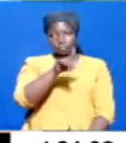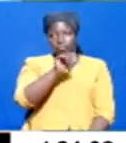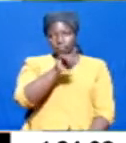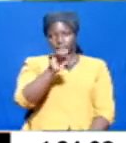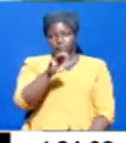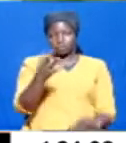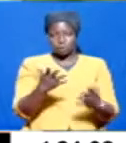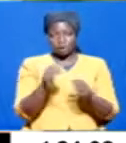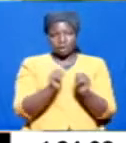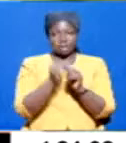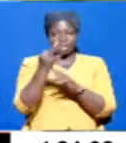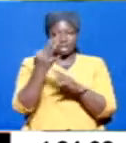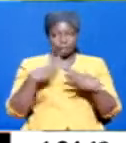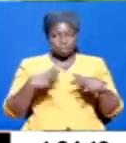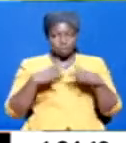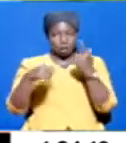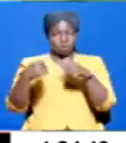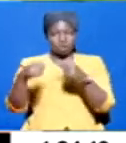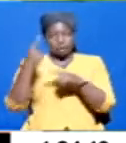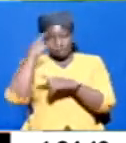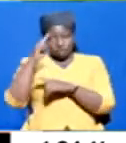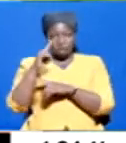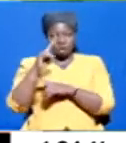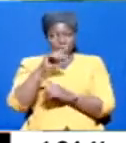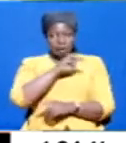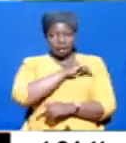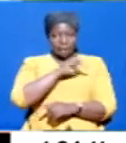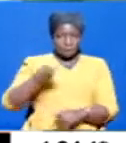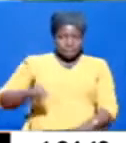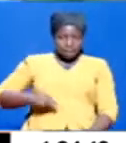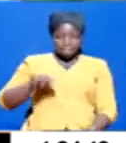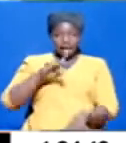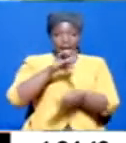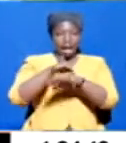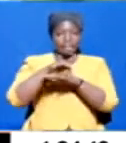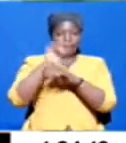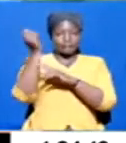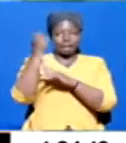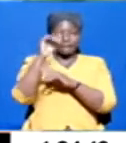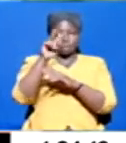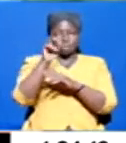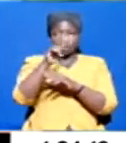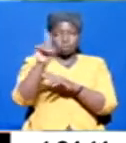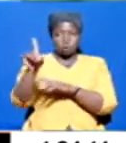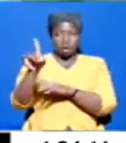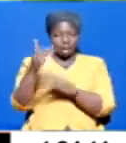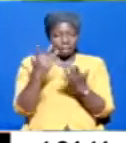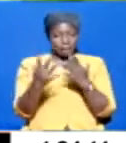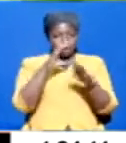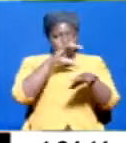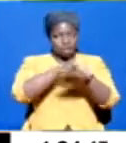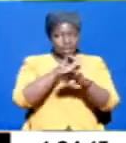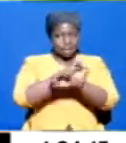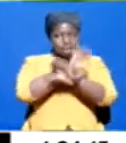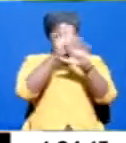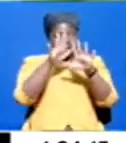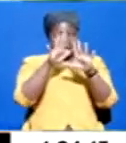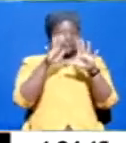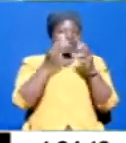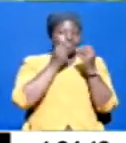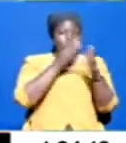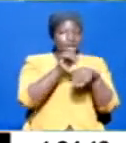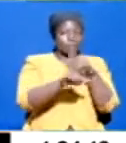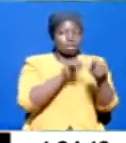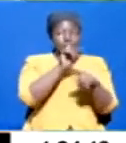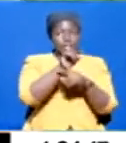the Miss Earth Kenya 2021. And perhaps to get a clear picture of the event, we can talk to